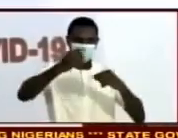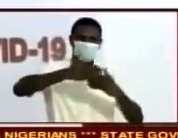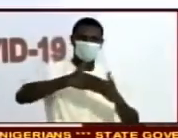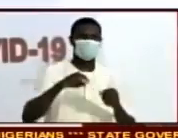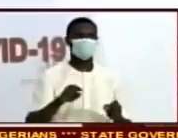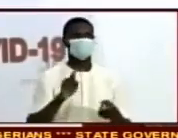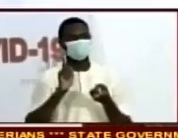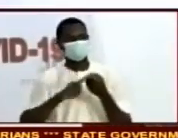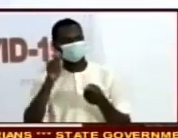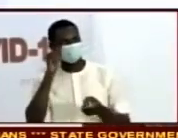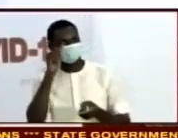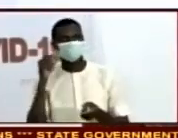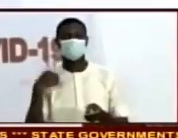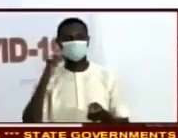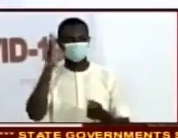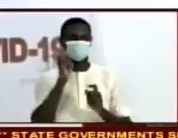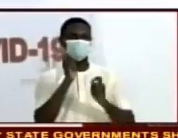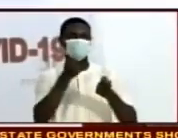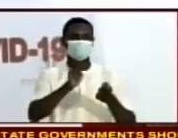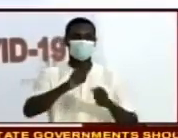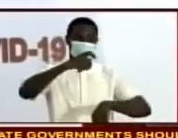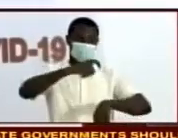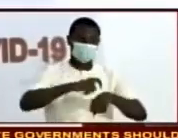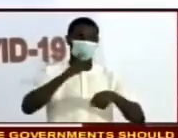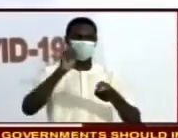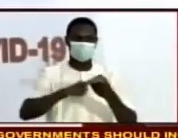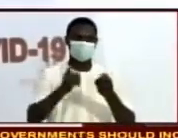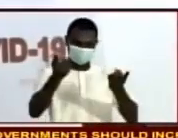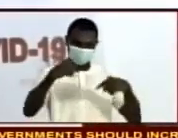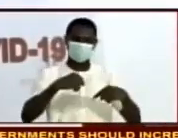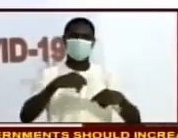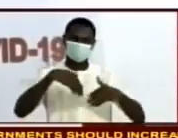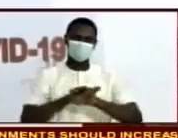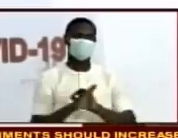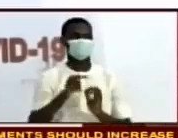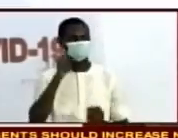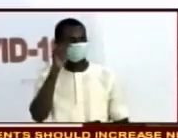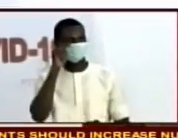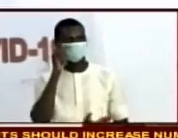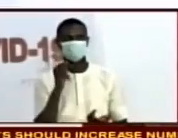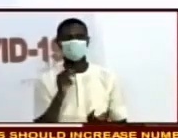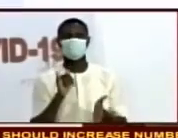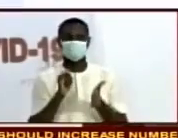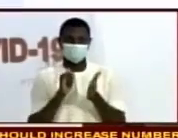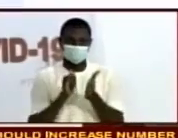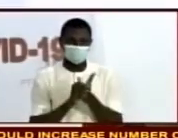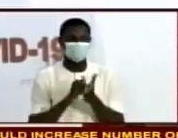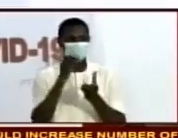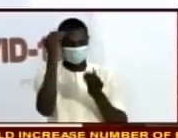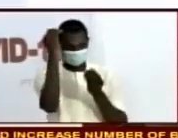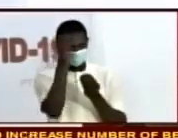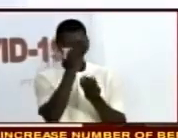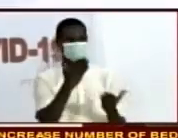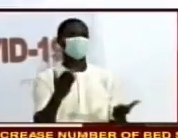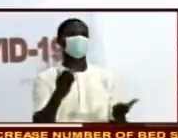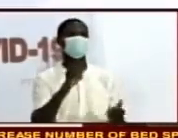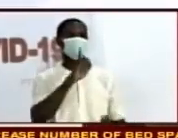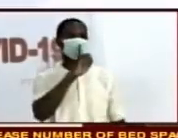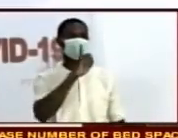them timelines in which to deliver. So that's really the position of